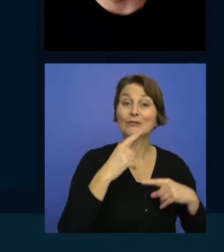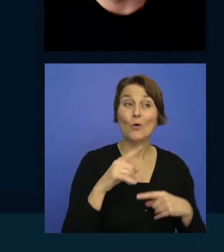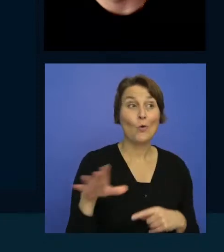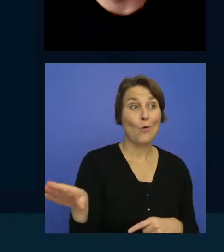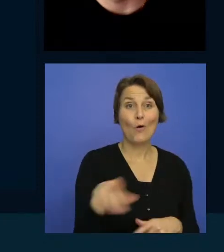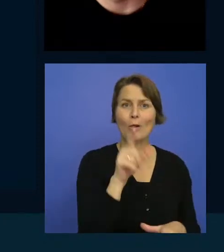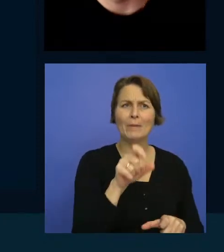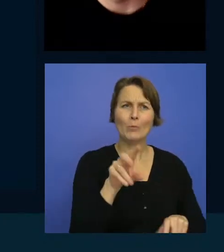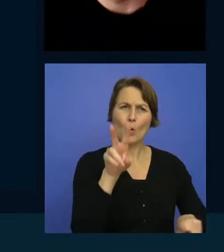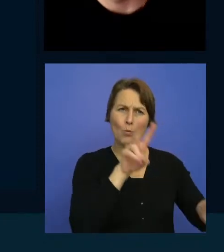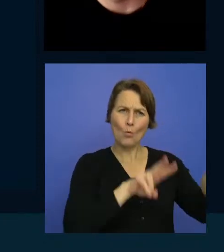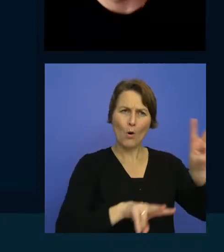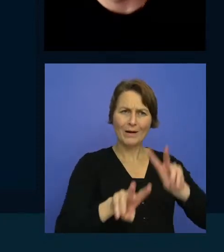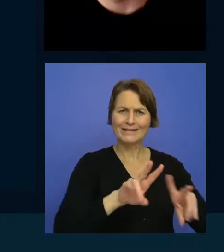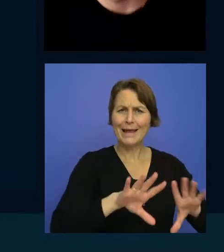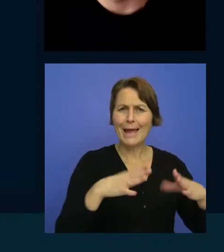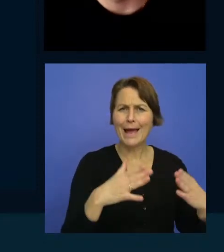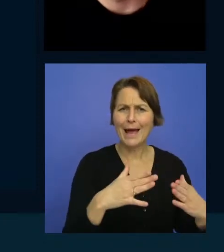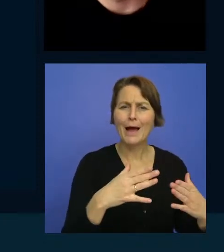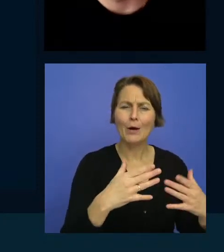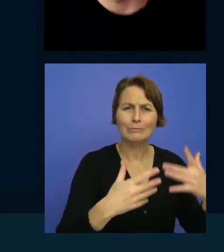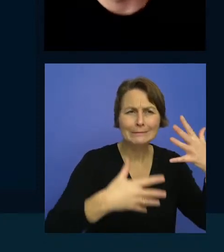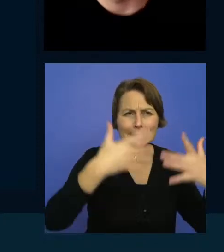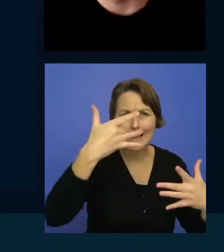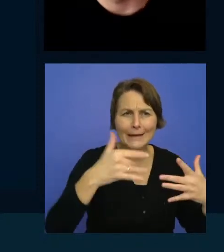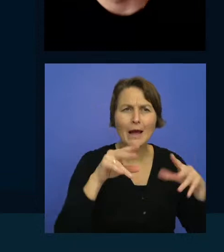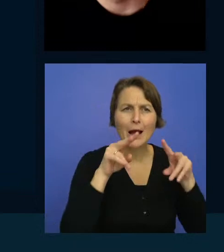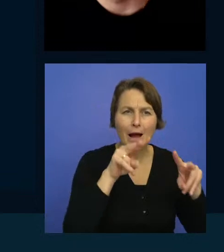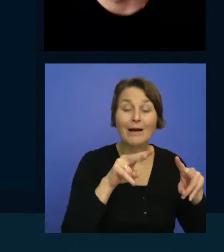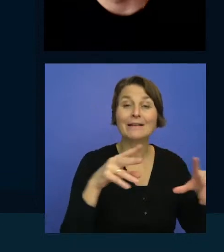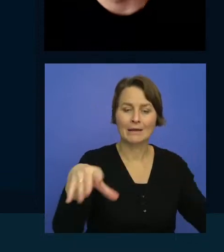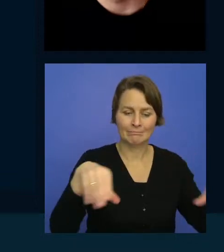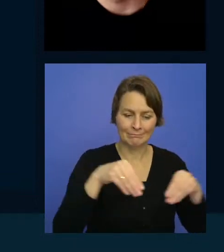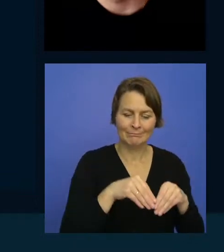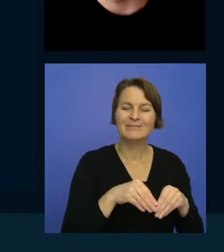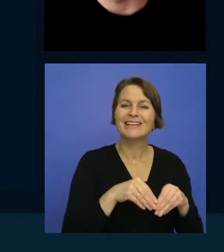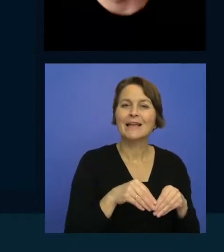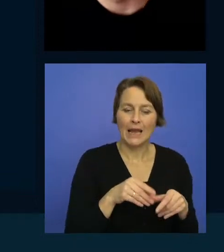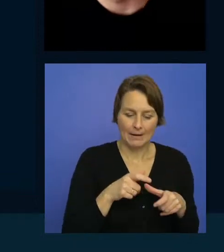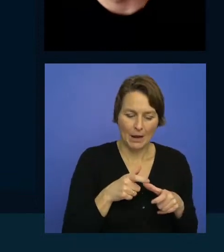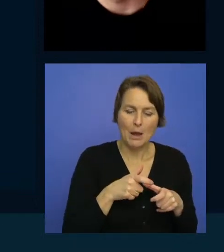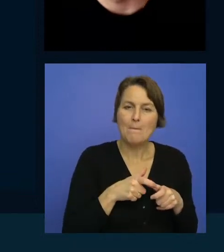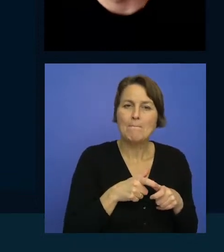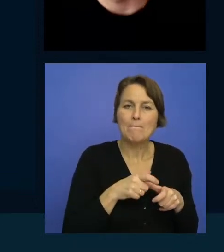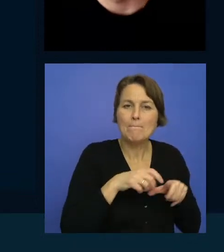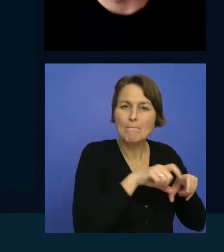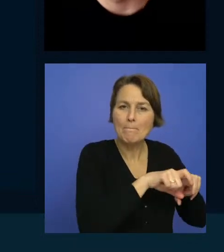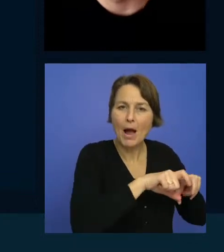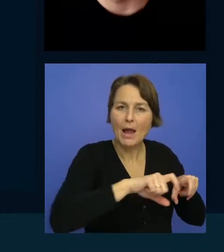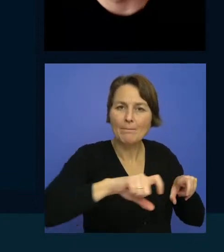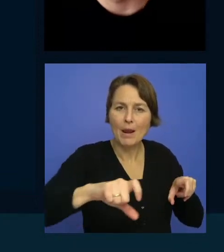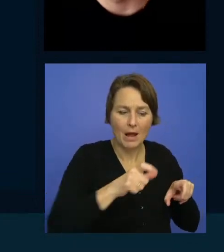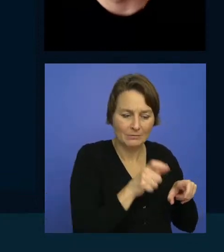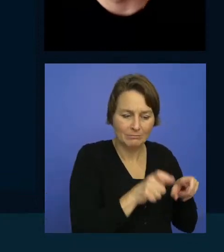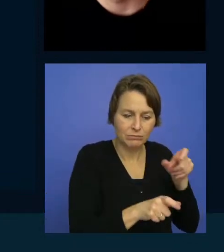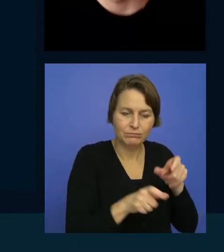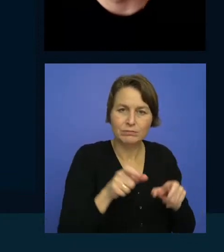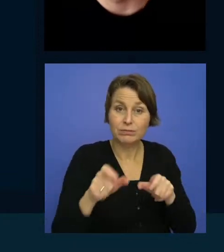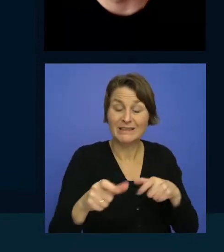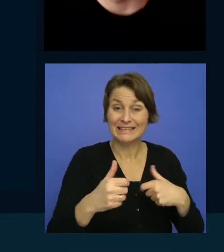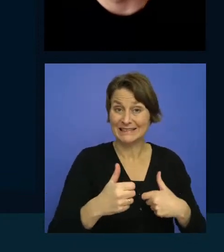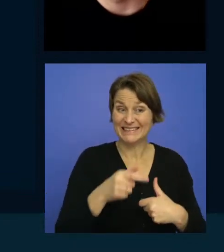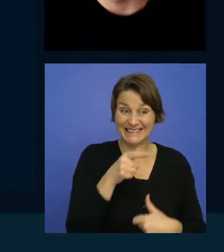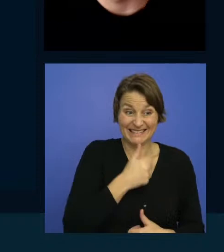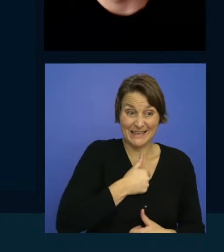without building any data integration pipelines. Lisa isn't a data scientist and doesn't have the skills to determine